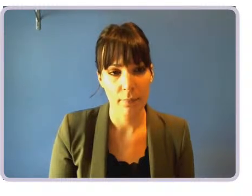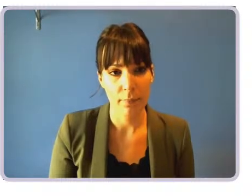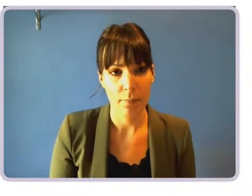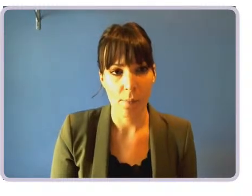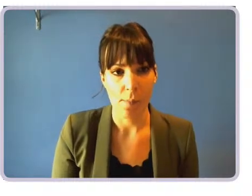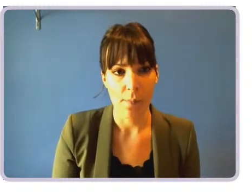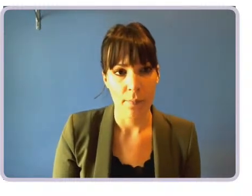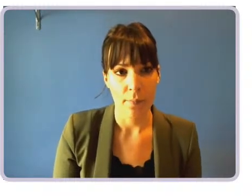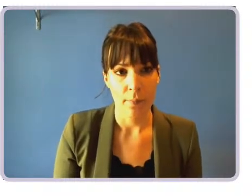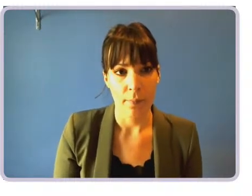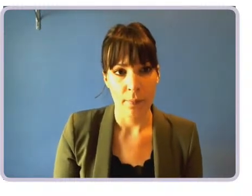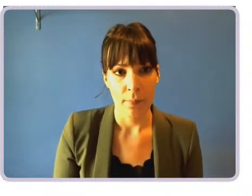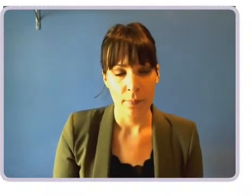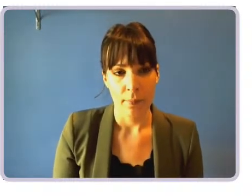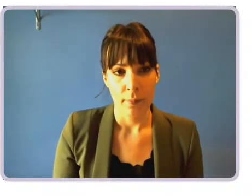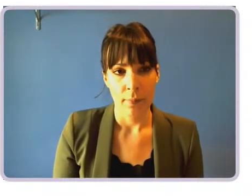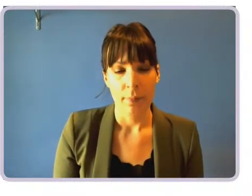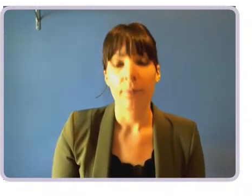Then in August